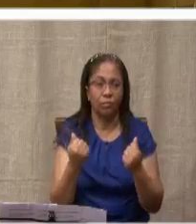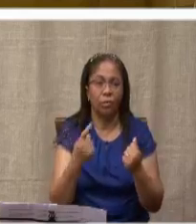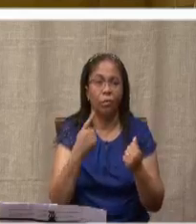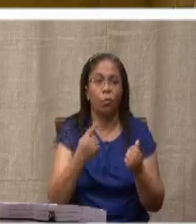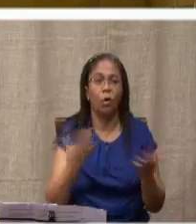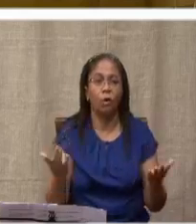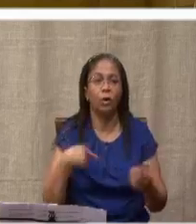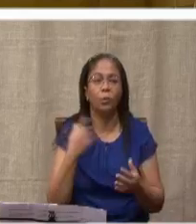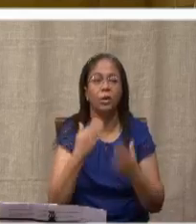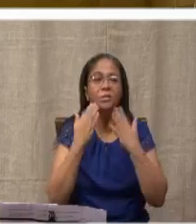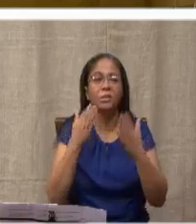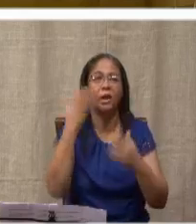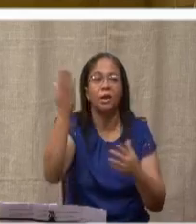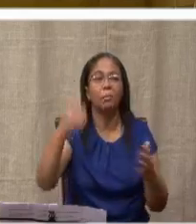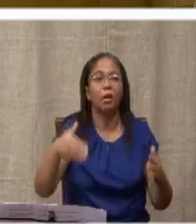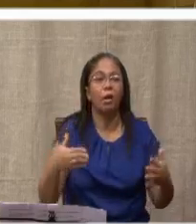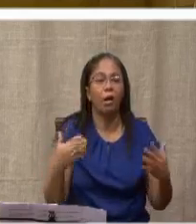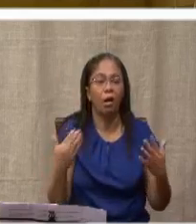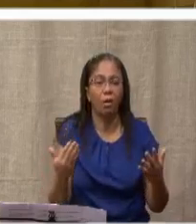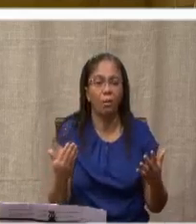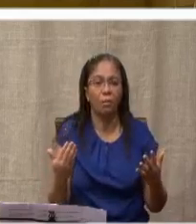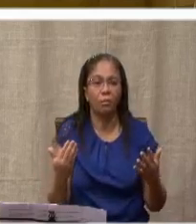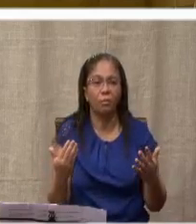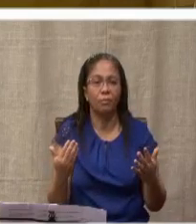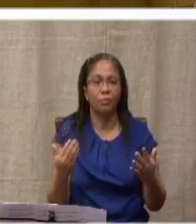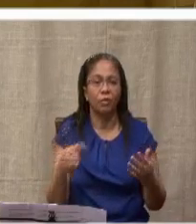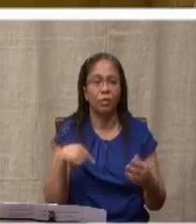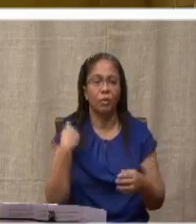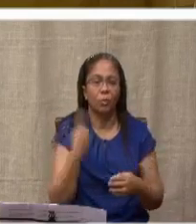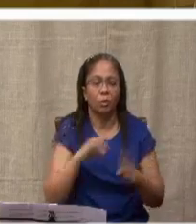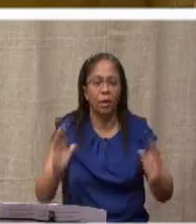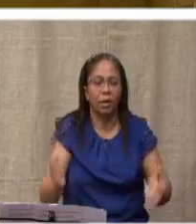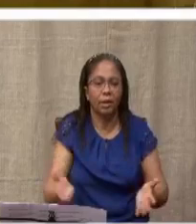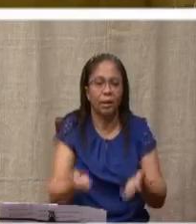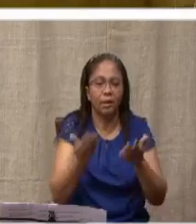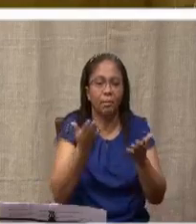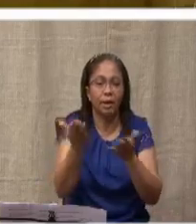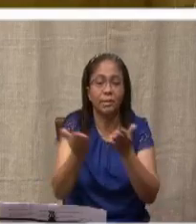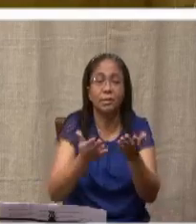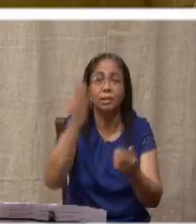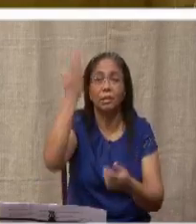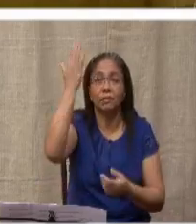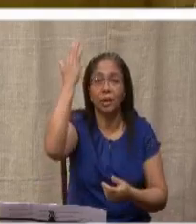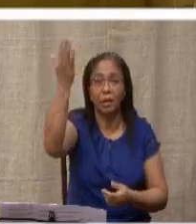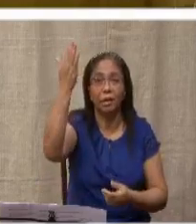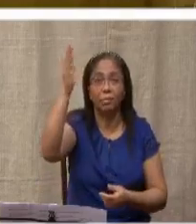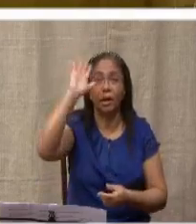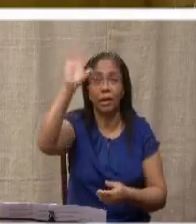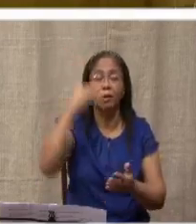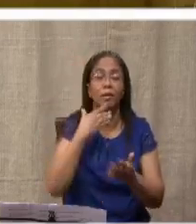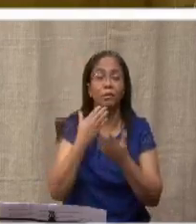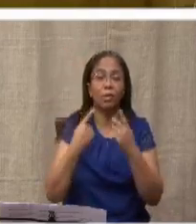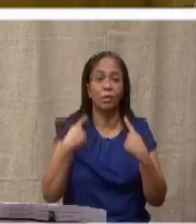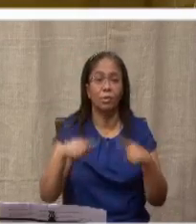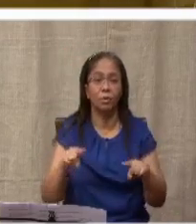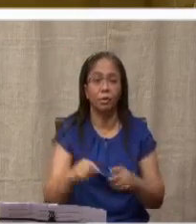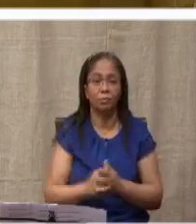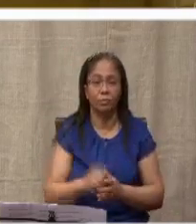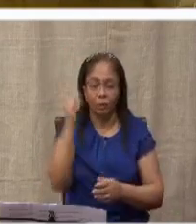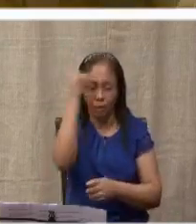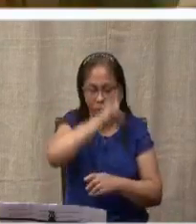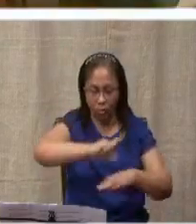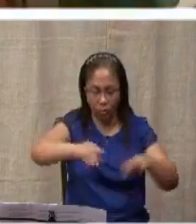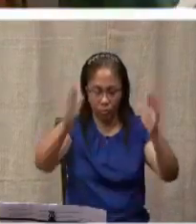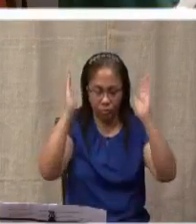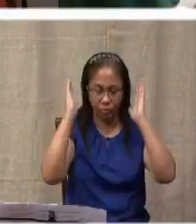thank him for the new life he has given to us may we rise to serve him and his gospel lord